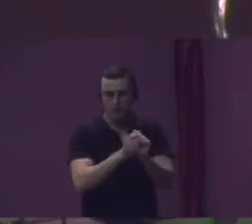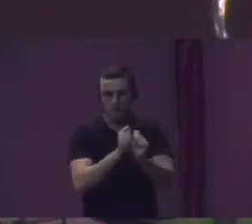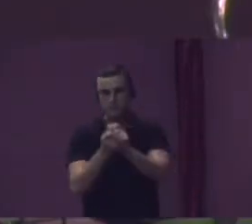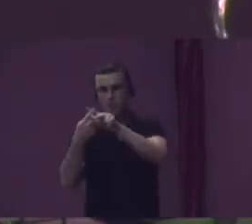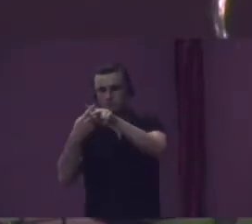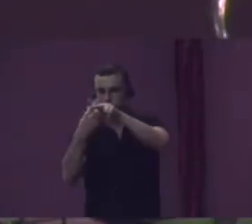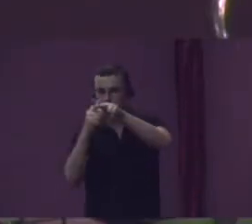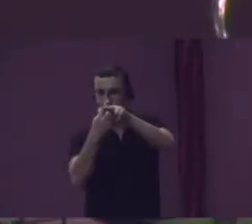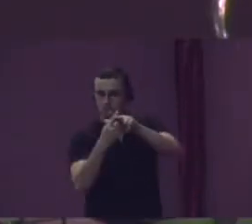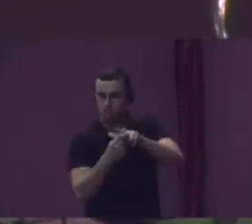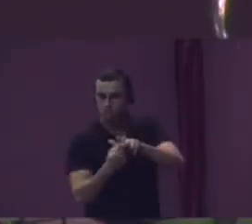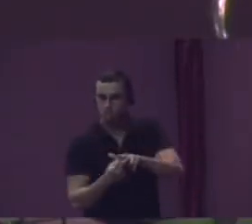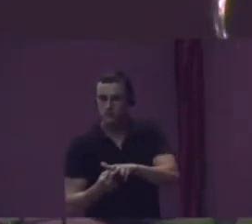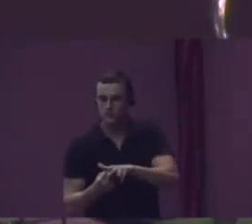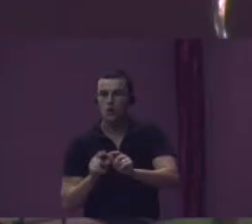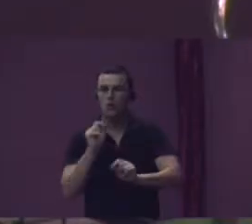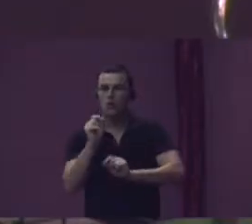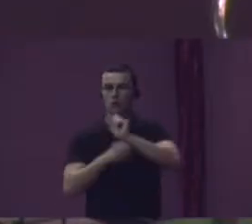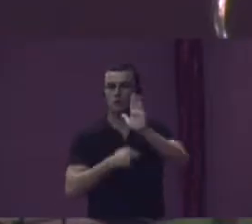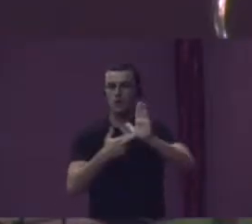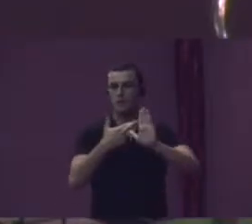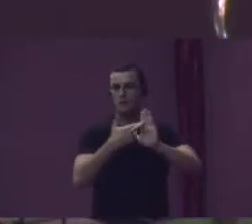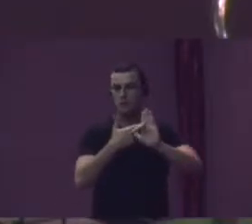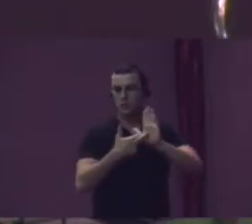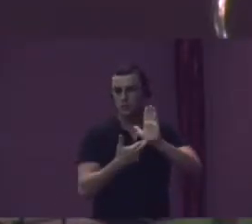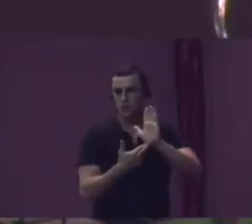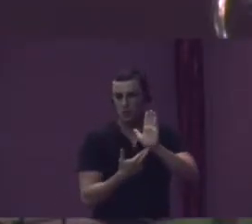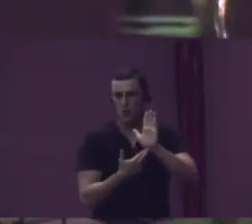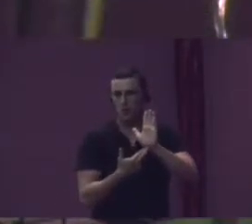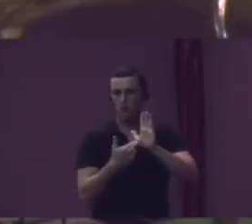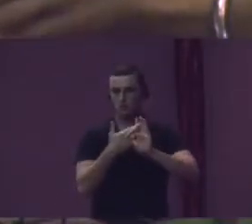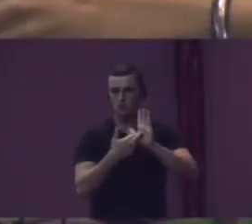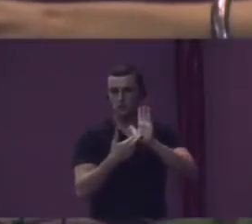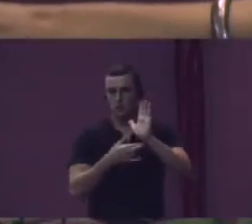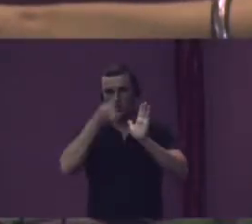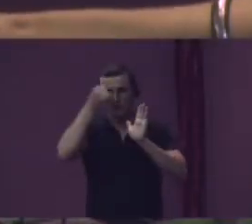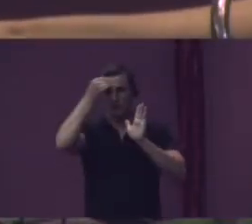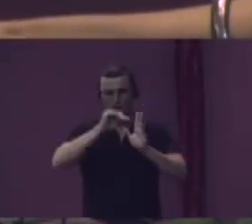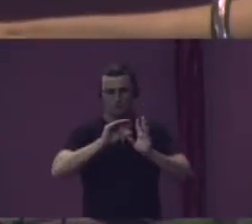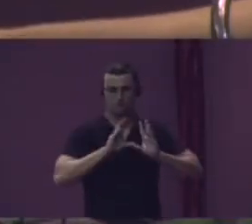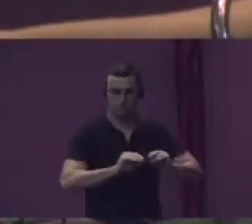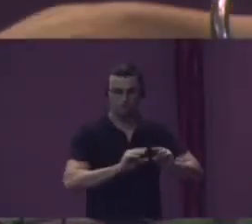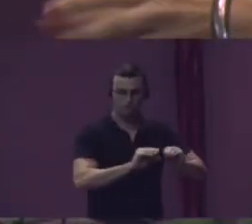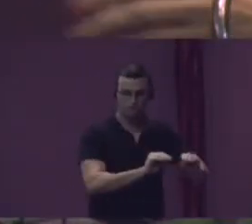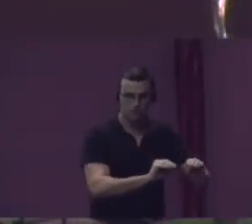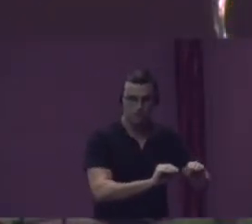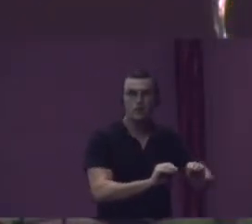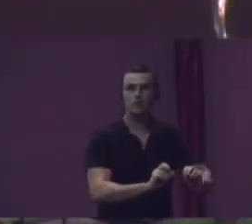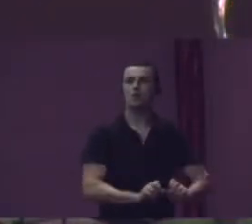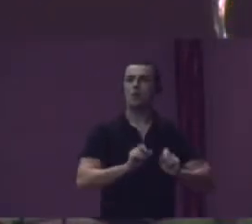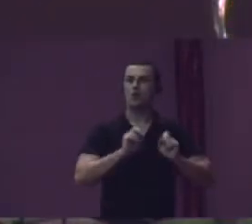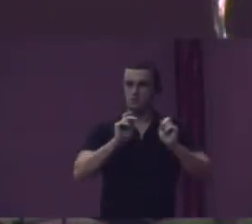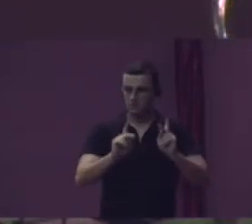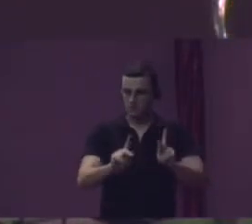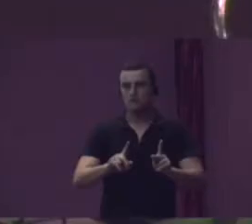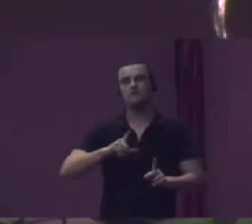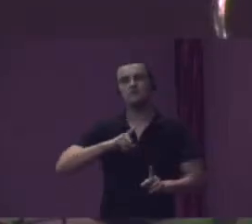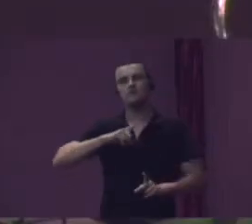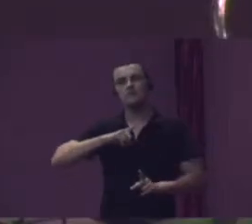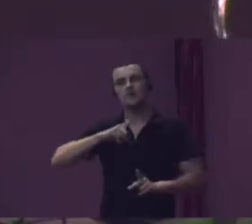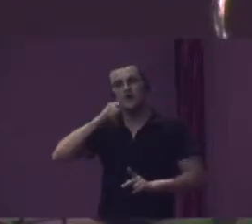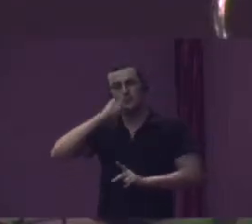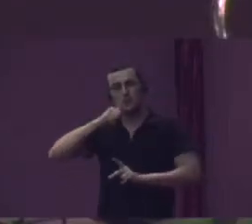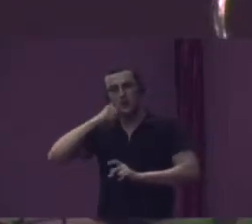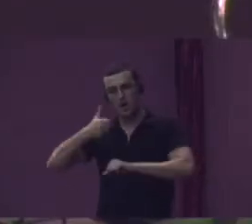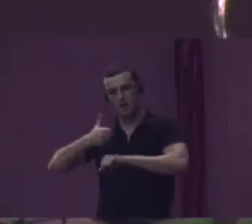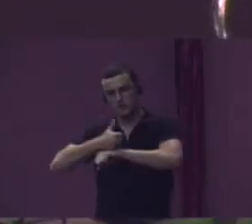world during the late 20th century. They incorporated midwives, tried to reduce the number, of episiotomies